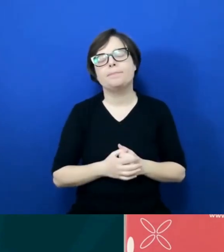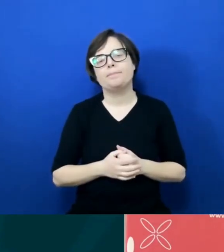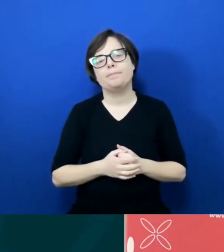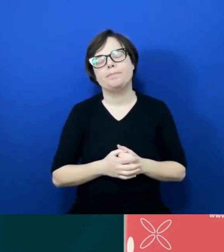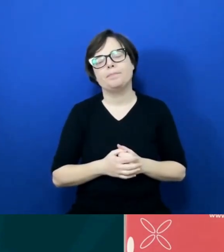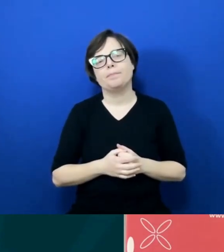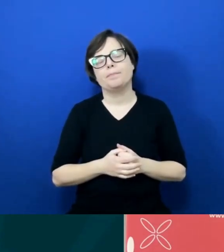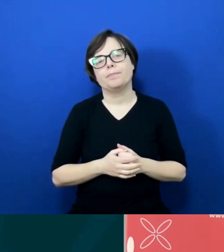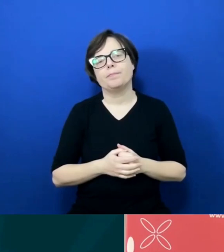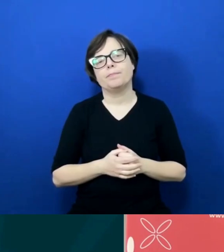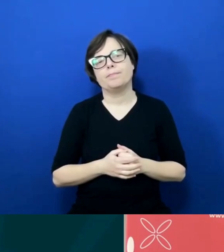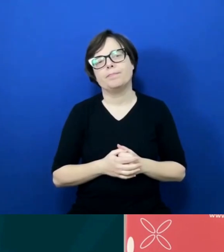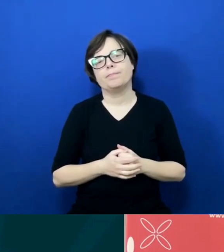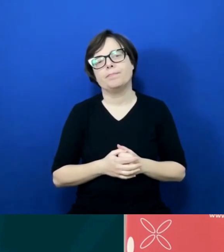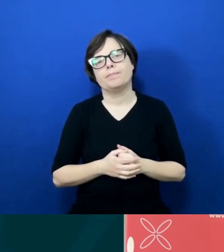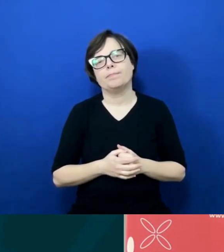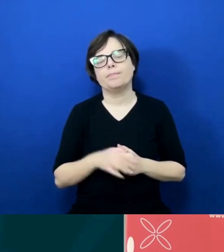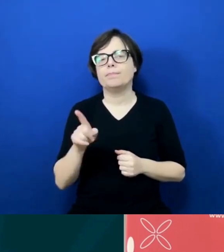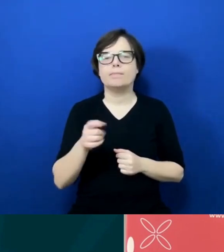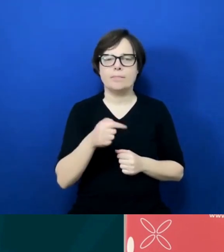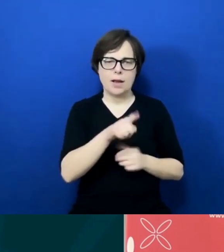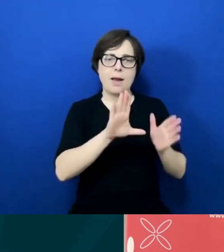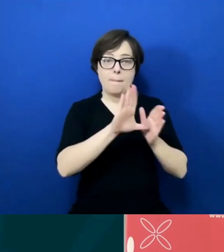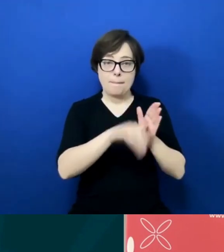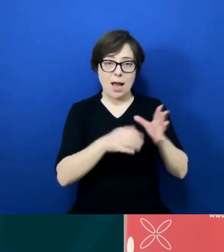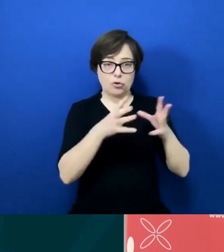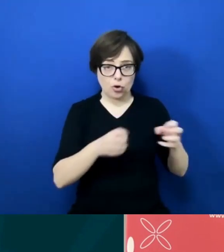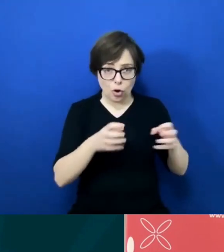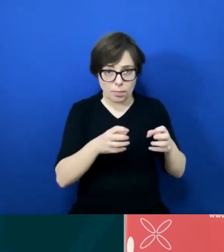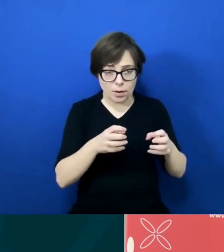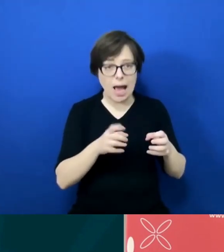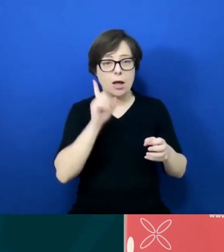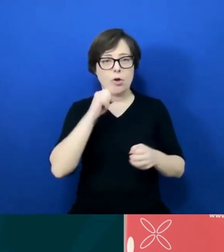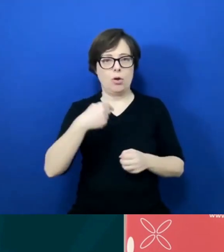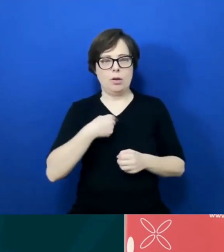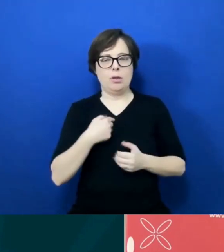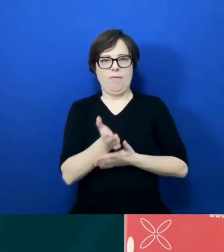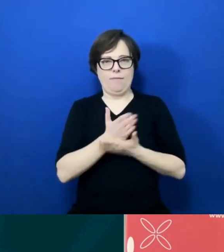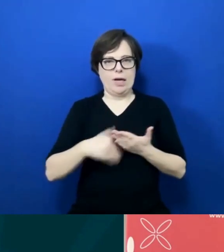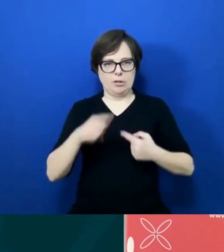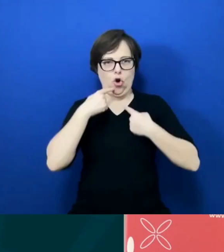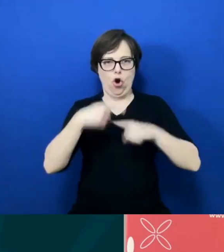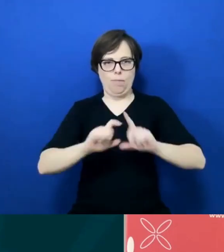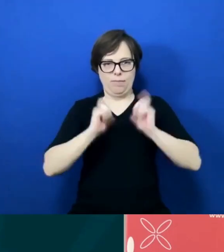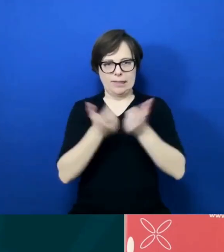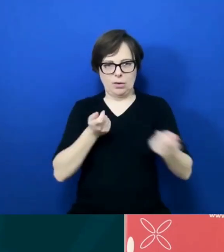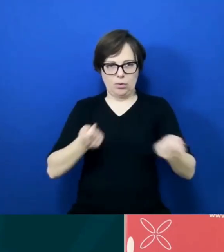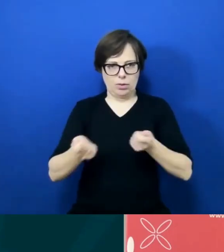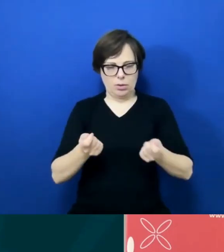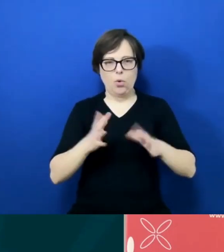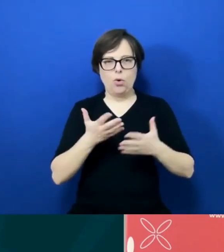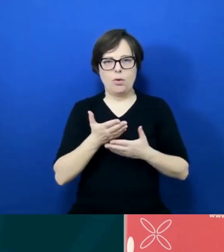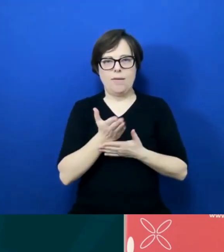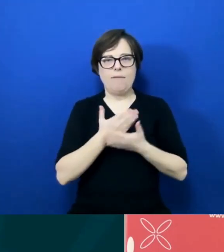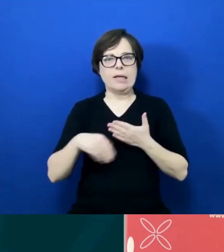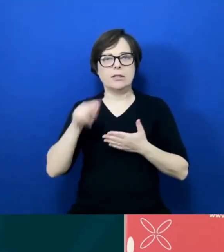City. When it comes to the second question, when it comes to the Sponge City, We are the leaders here.